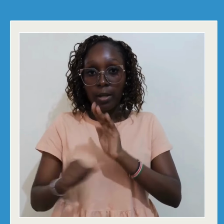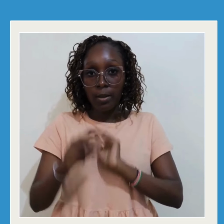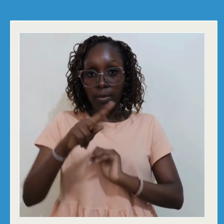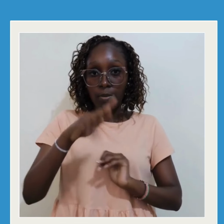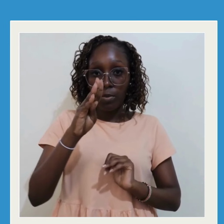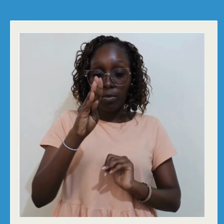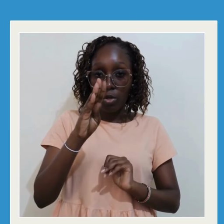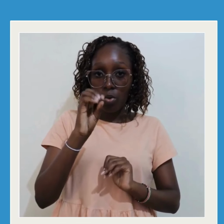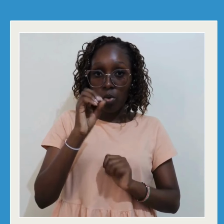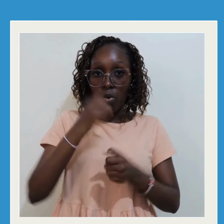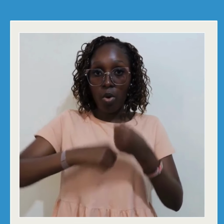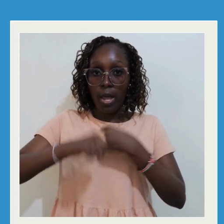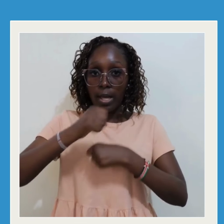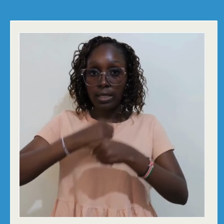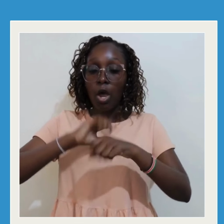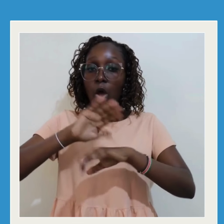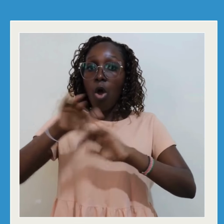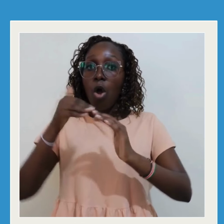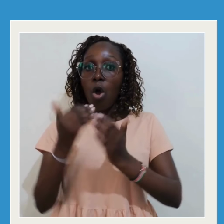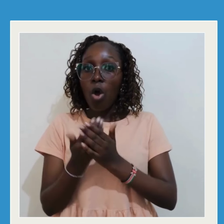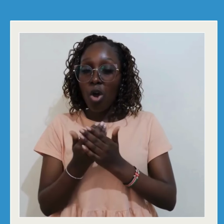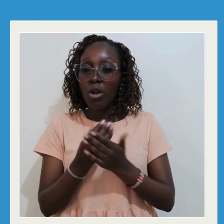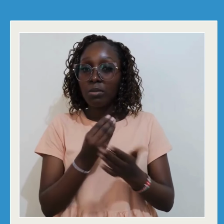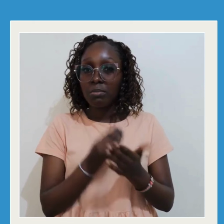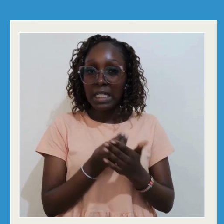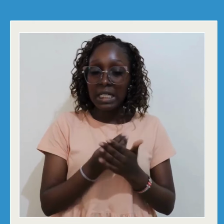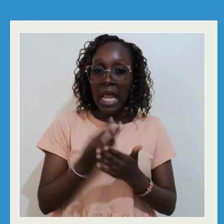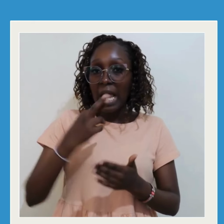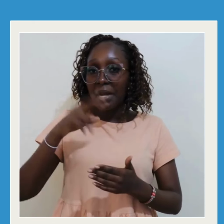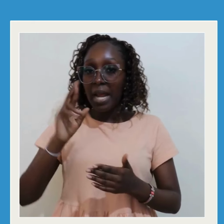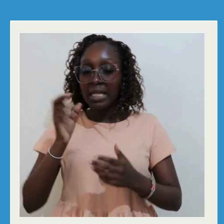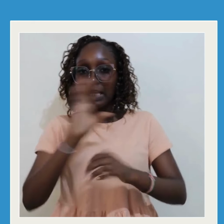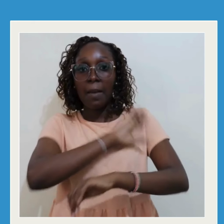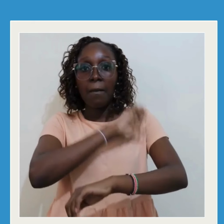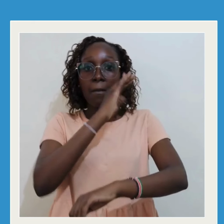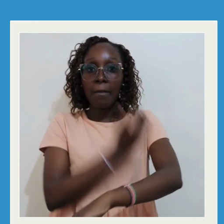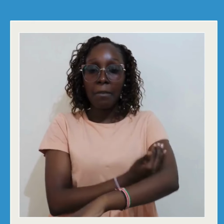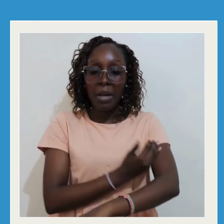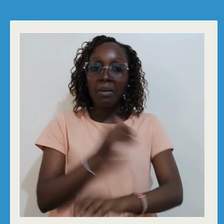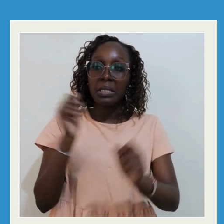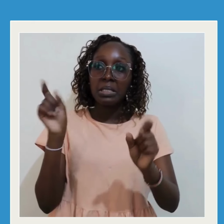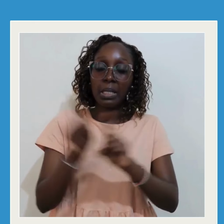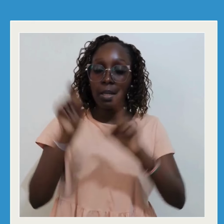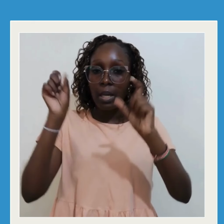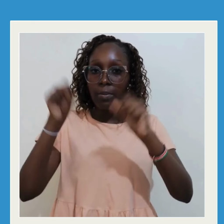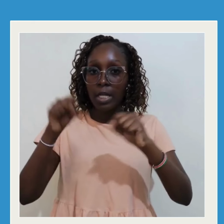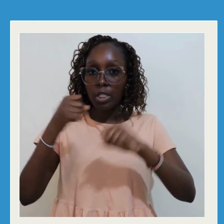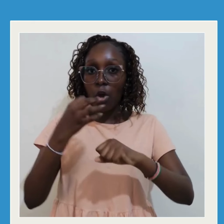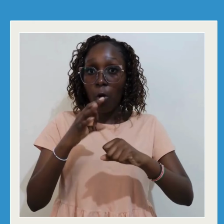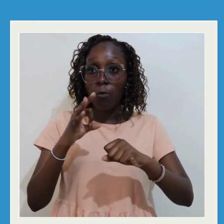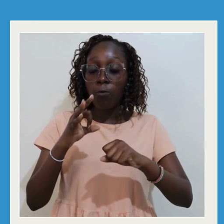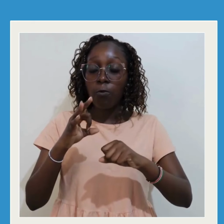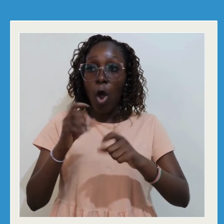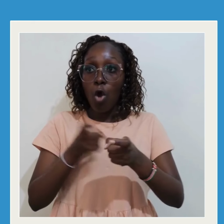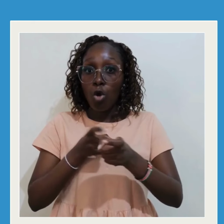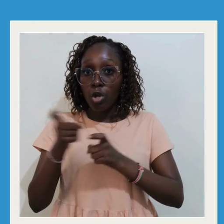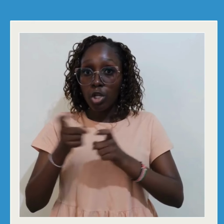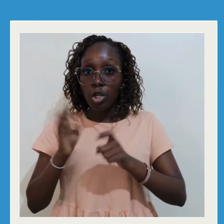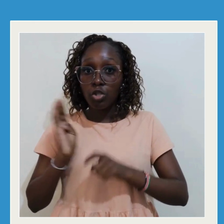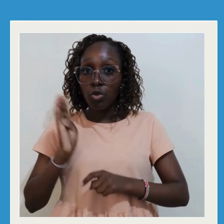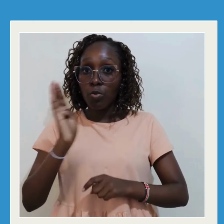All assets, funds, rights, powers, and liabilities of the NGO Coordination Board transfer to